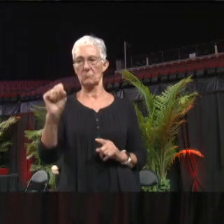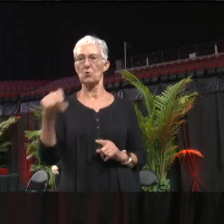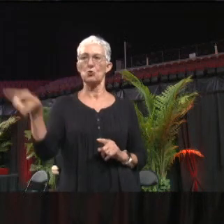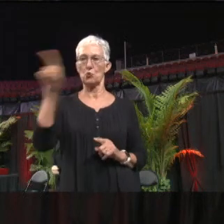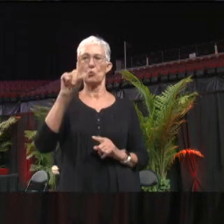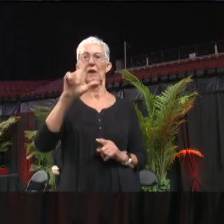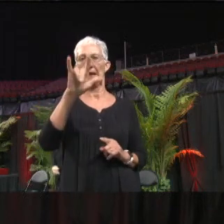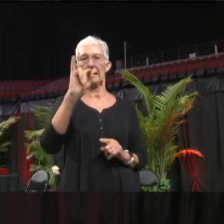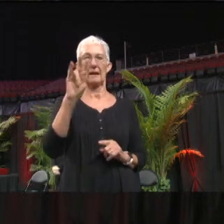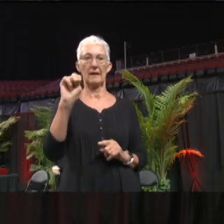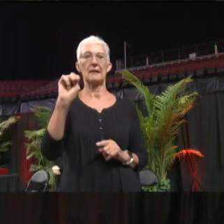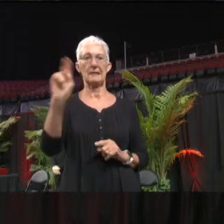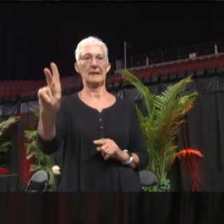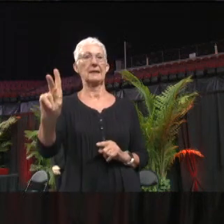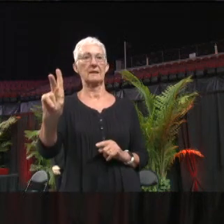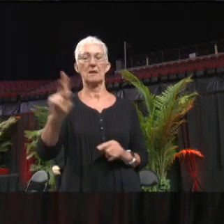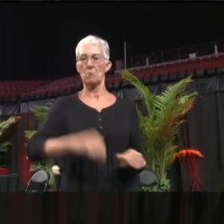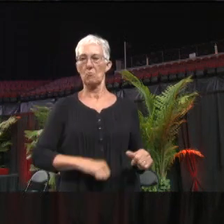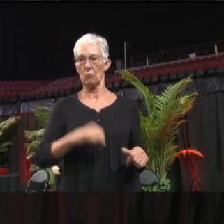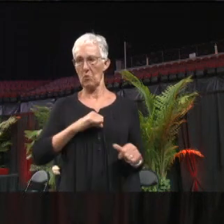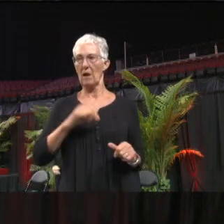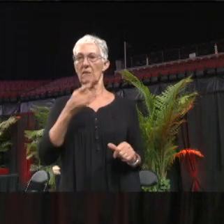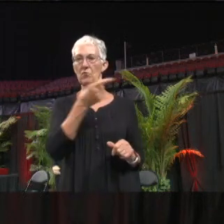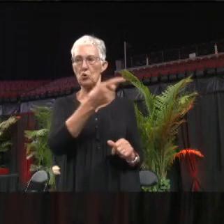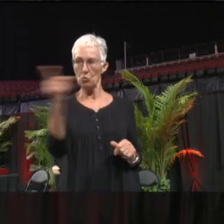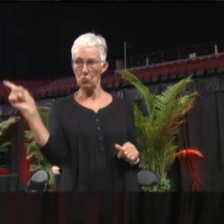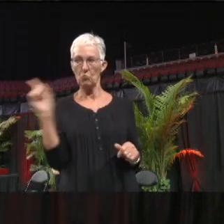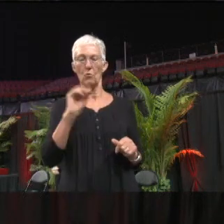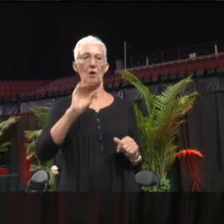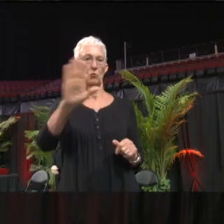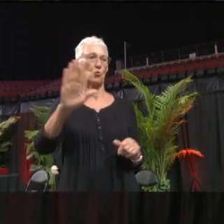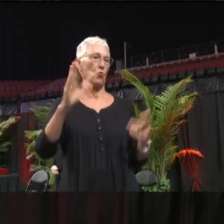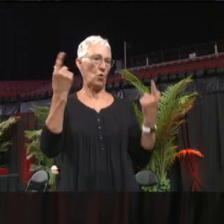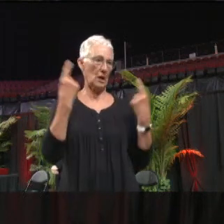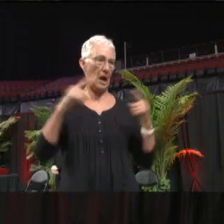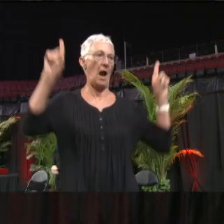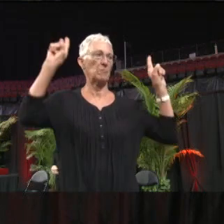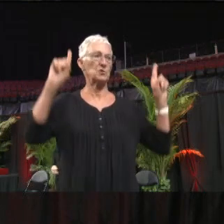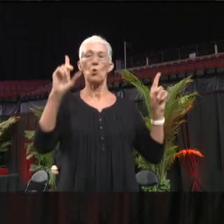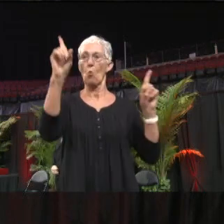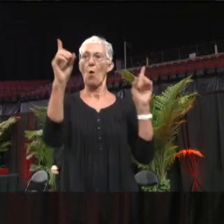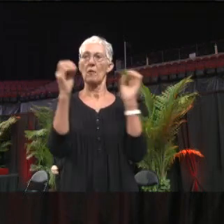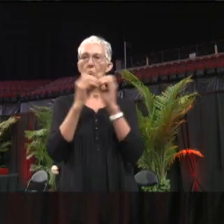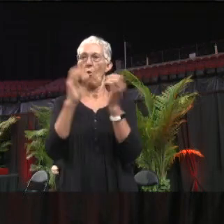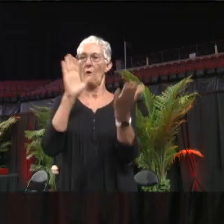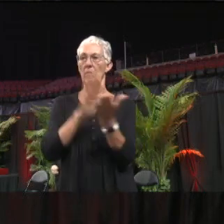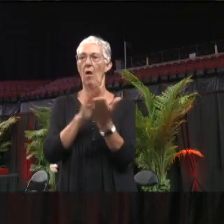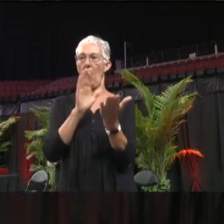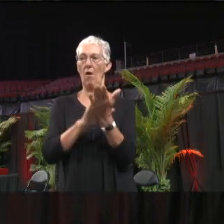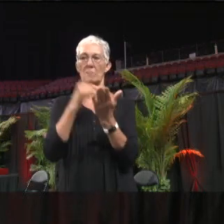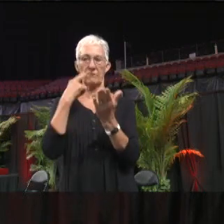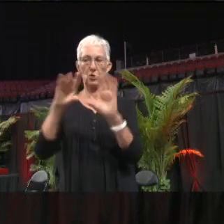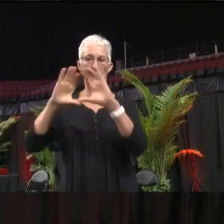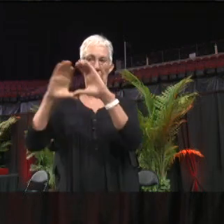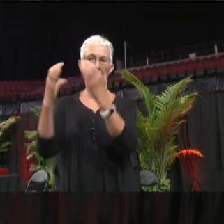you and of all your accomplishments. Let's have one more round of applause for the class of